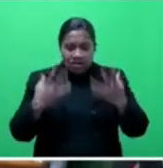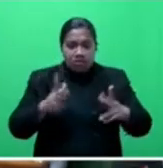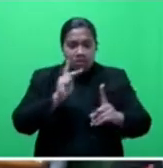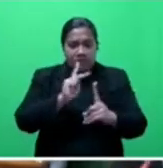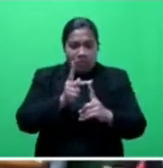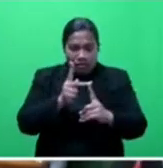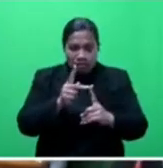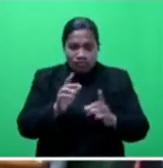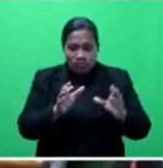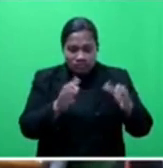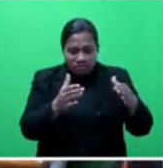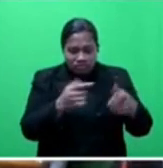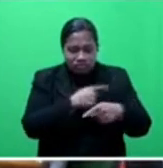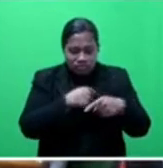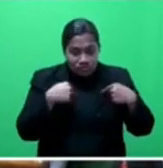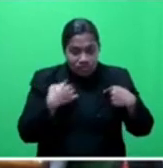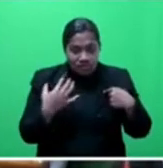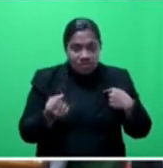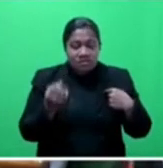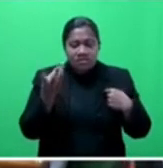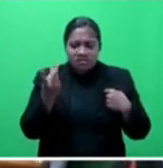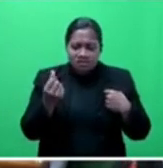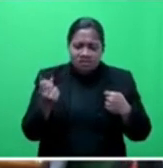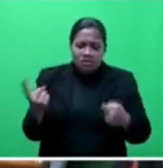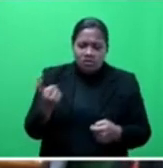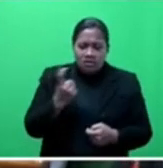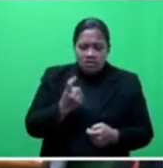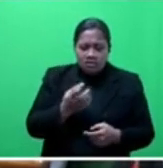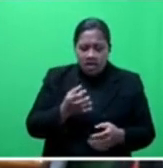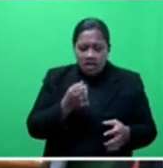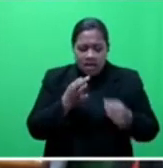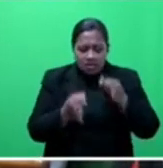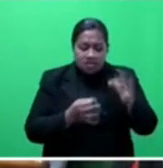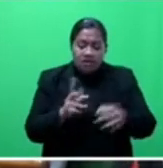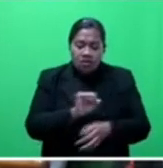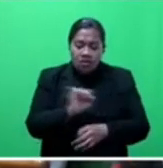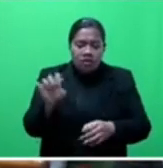We have. Some will come around asking for their votes,